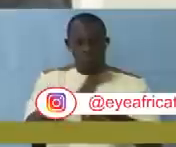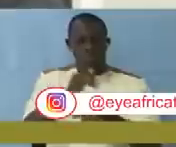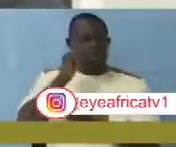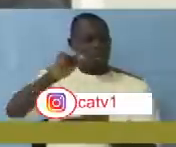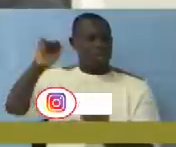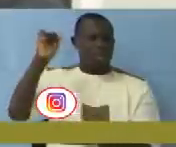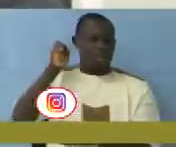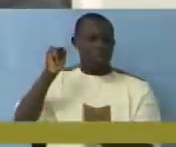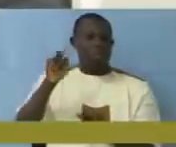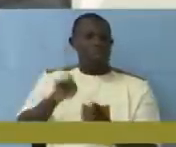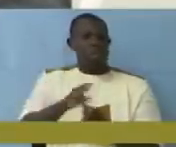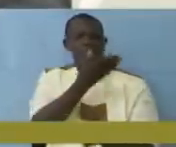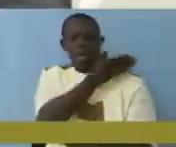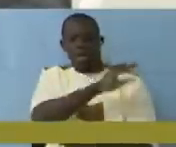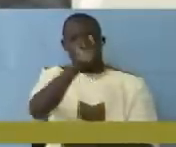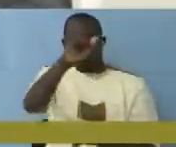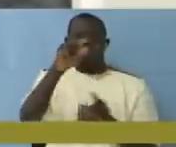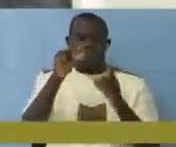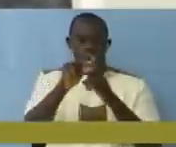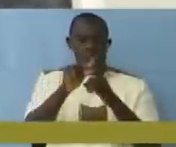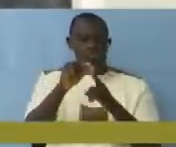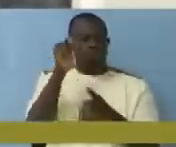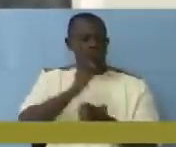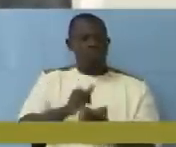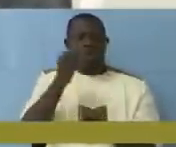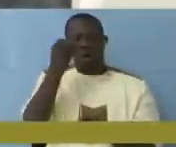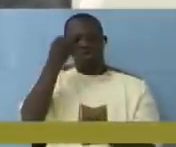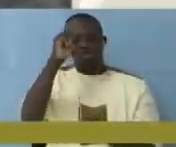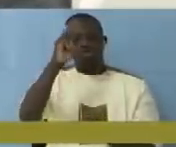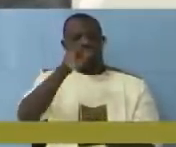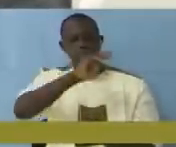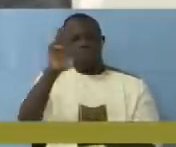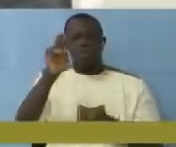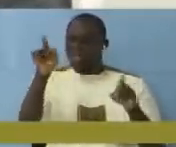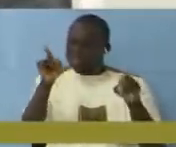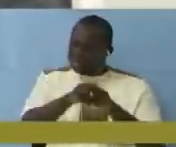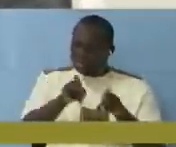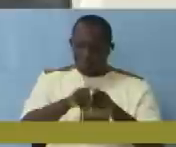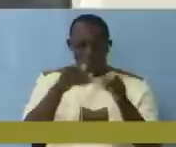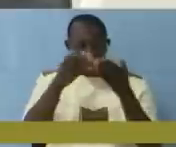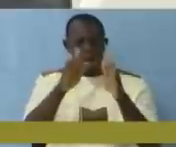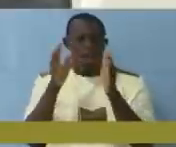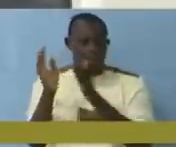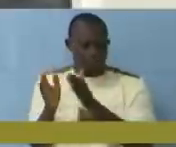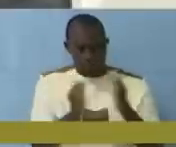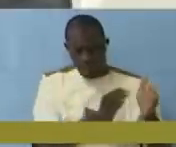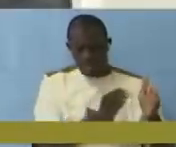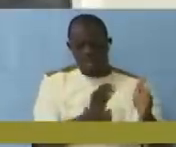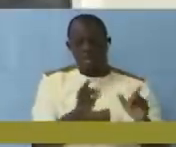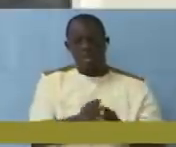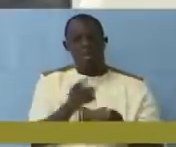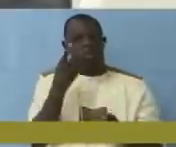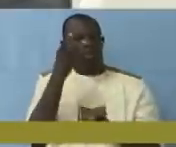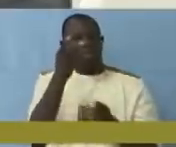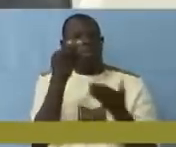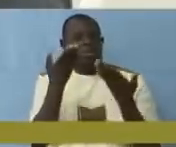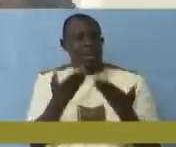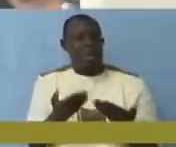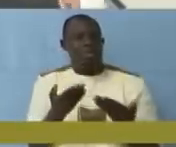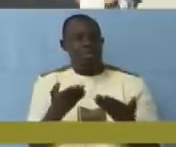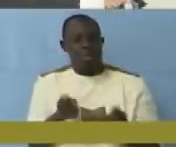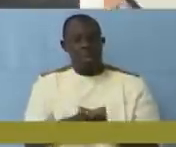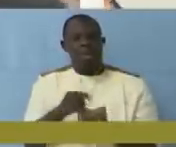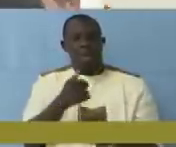Withdraw that word. Don't use rude. It's the same playbook that we are seeing here.